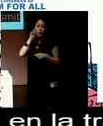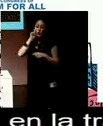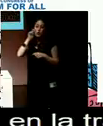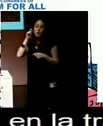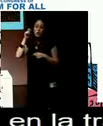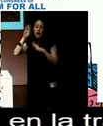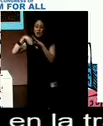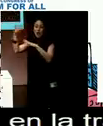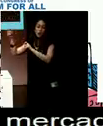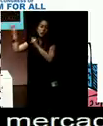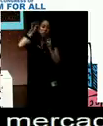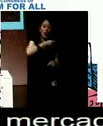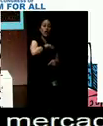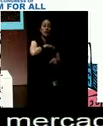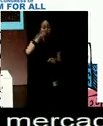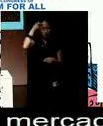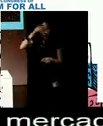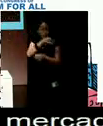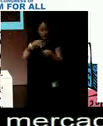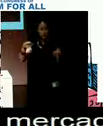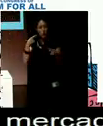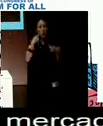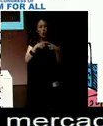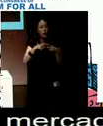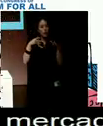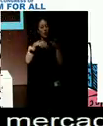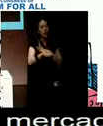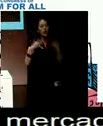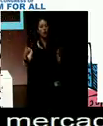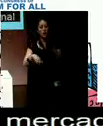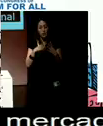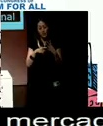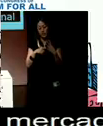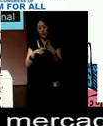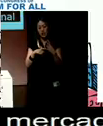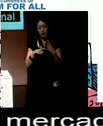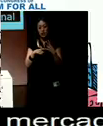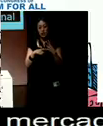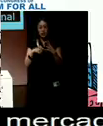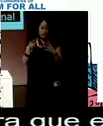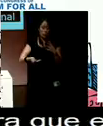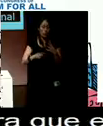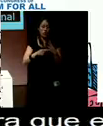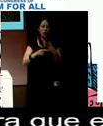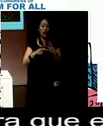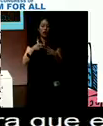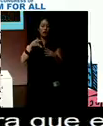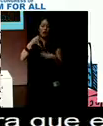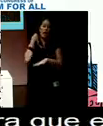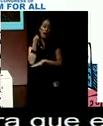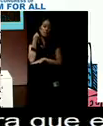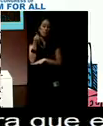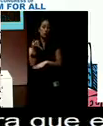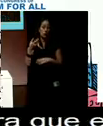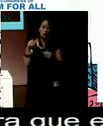that the coming tourist know where can he go, and the most important,